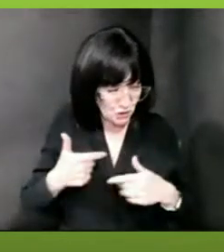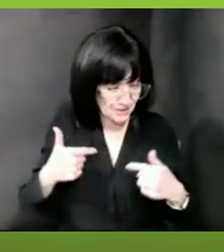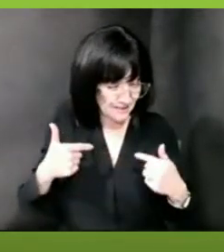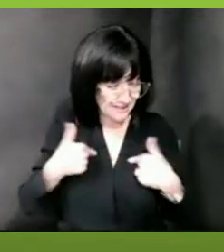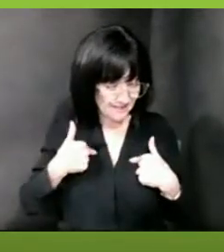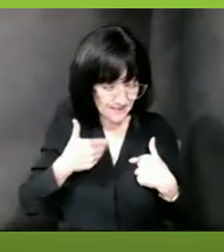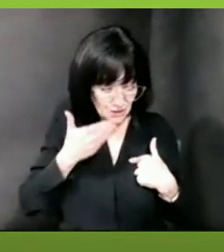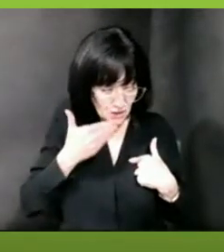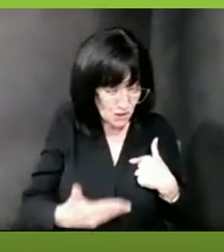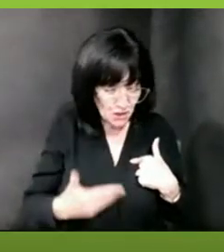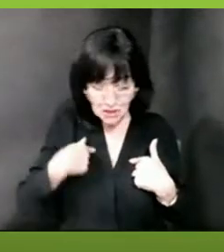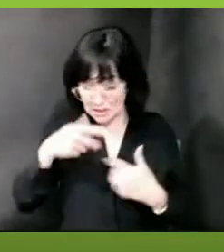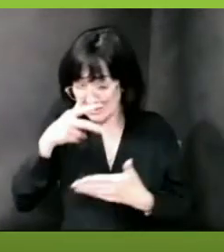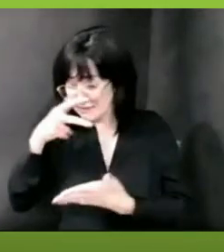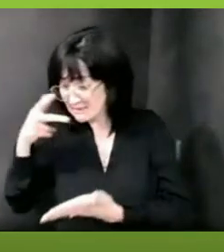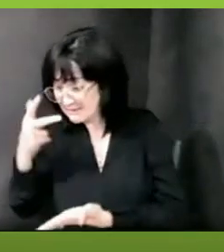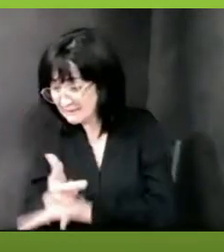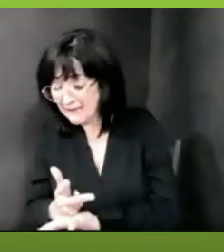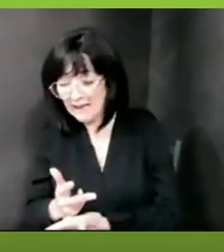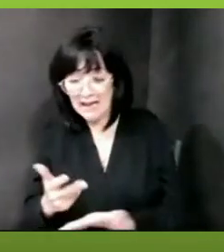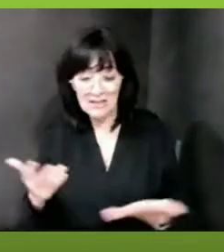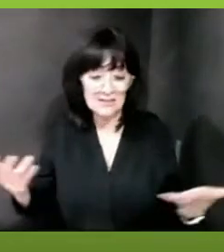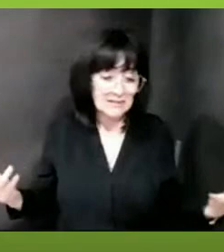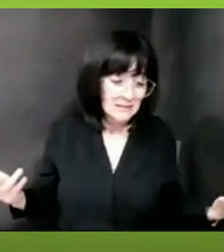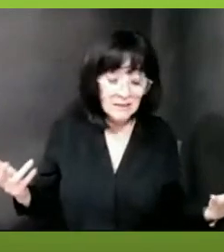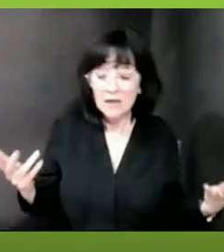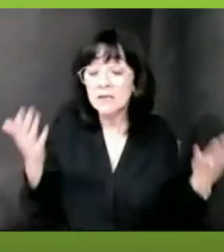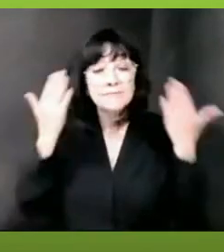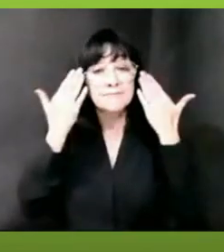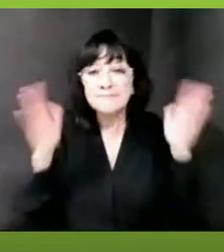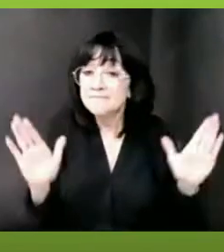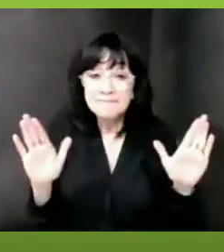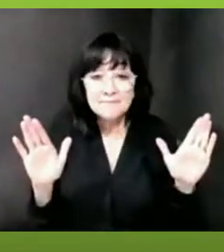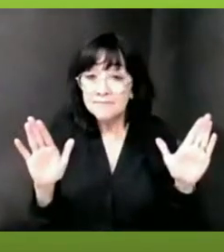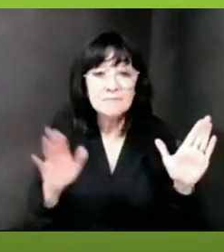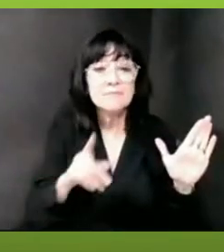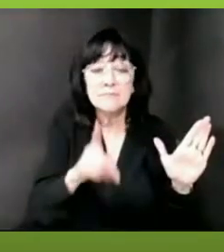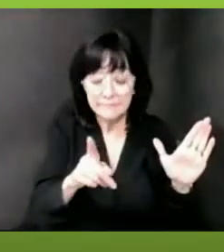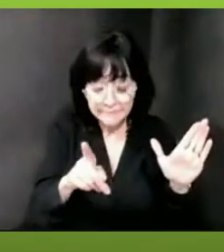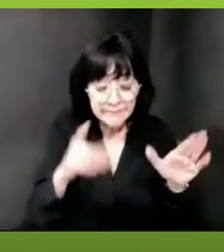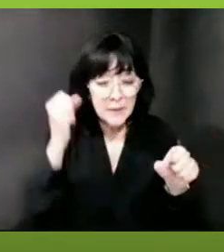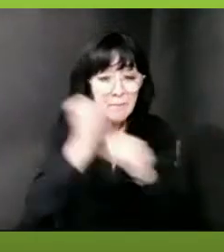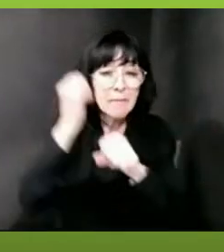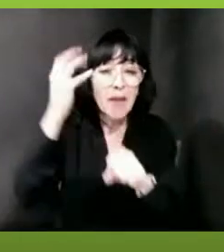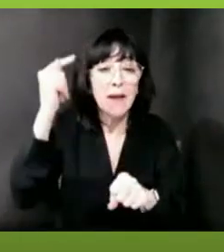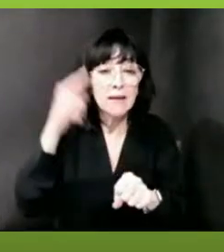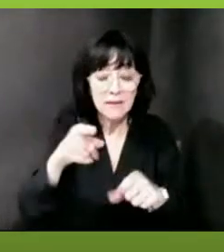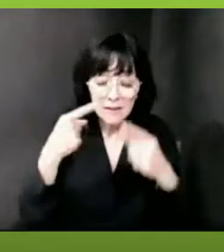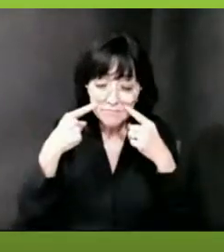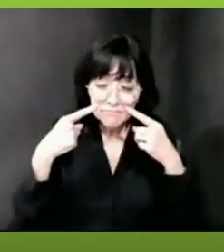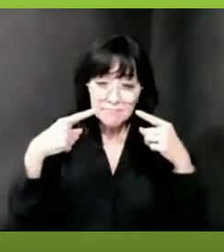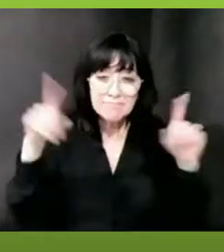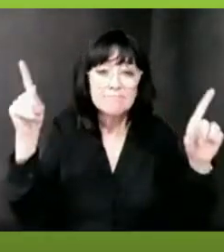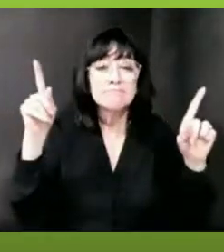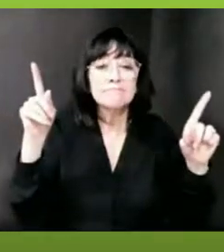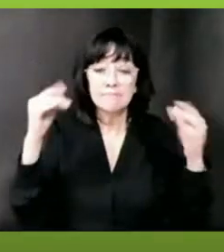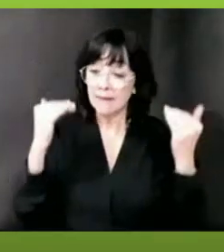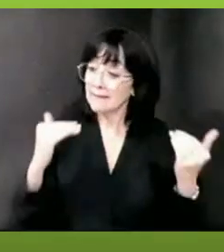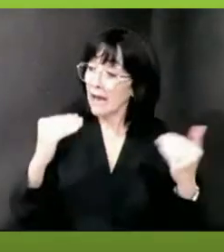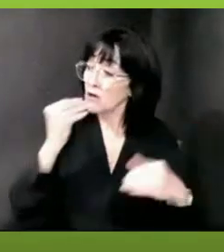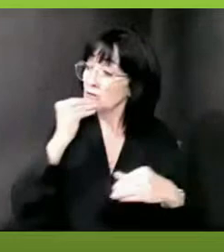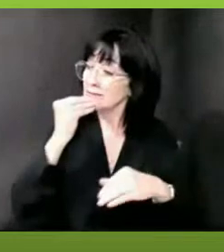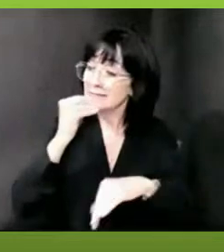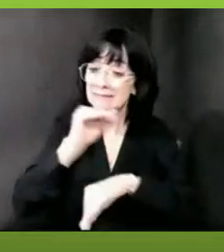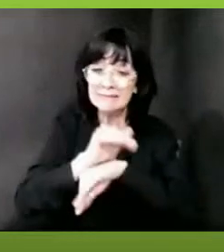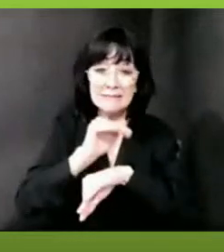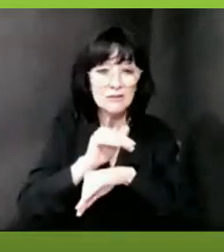don't know. But you know what? We made it through the day. We're all still here. We're going to sit down and have dinner tonight, and we'll figure out a different way if we